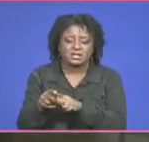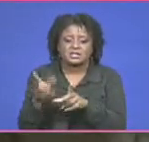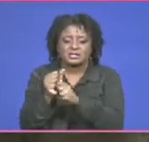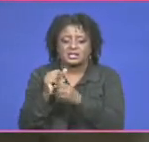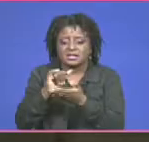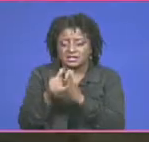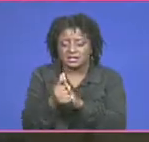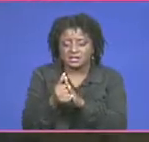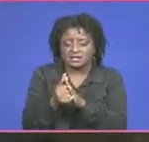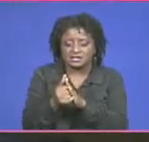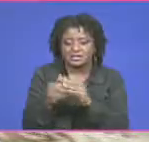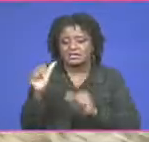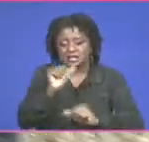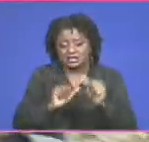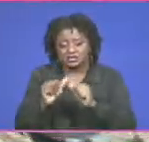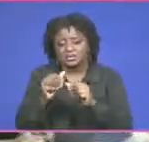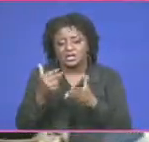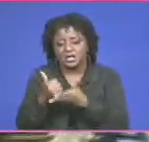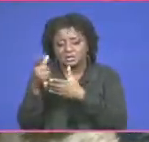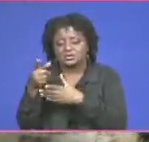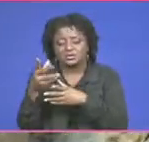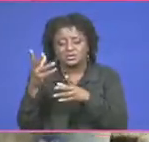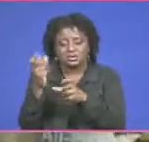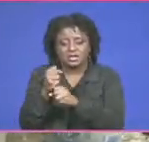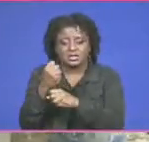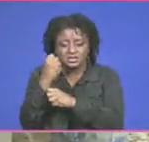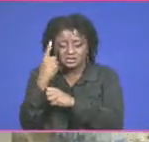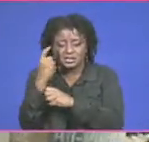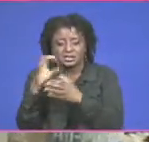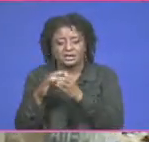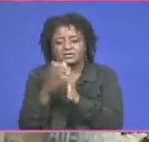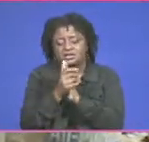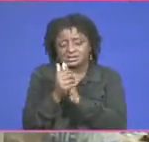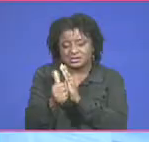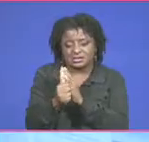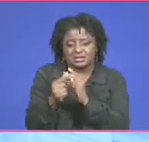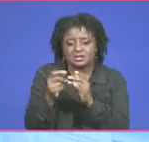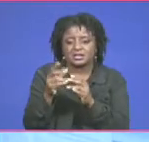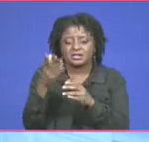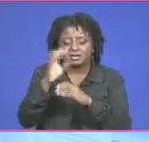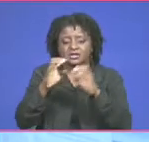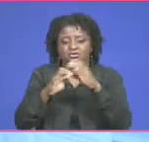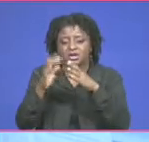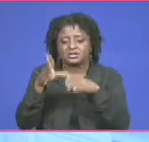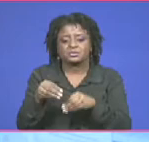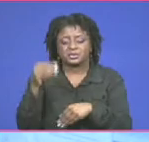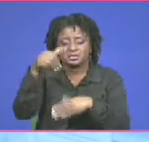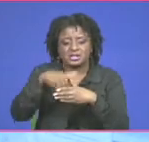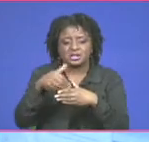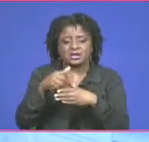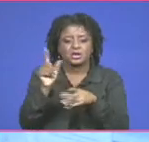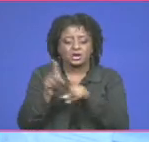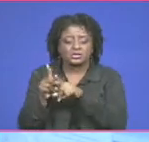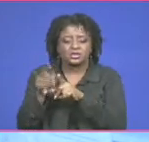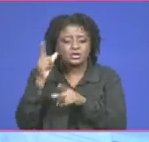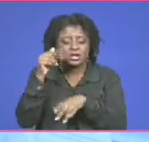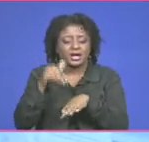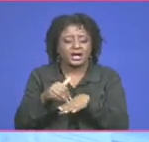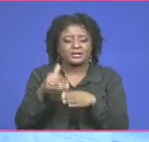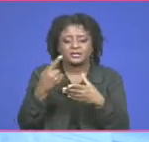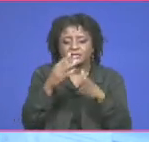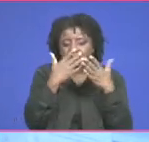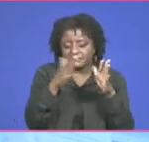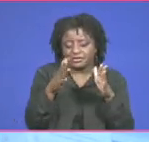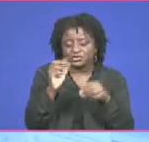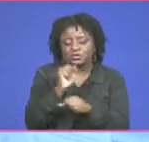help you to get a grasp of the skill the contractor put into a job before you invest. Also look at the finished work. Look to see if it's